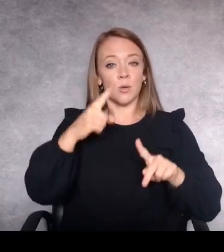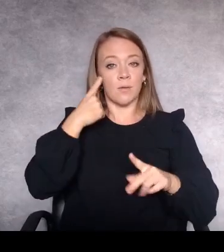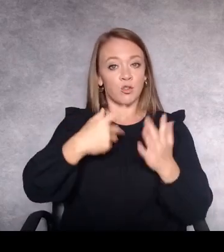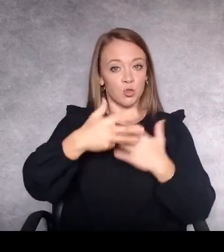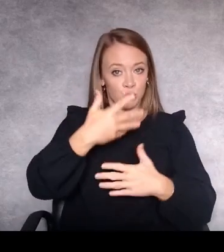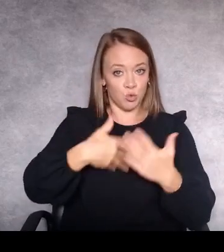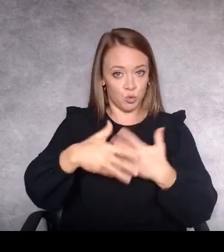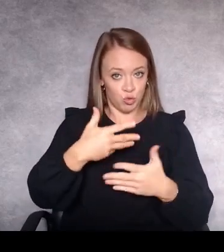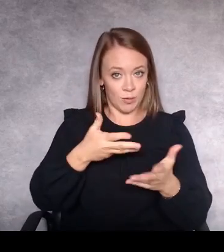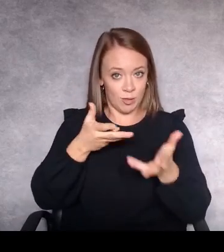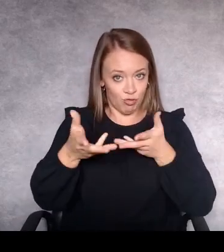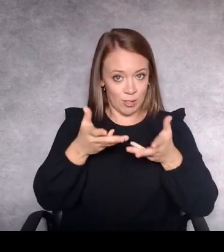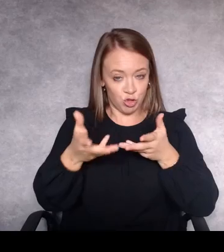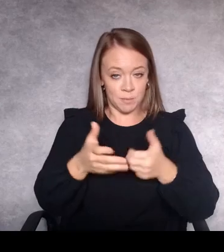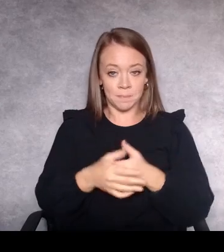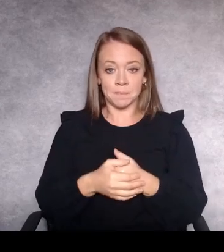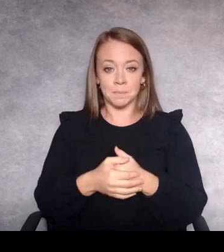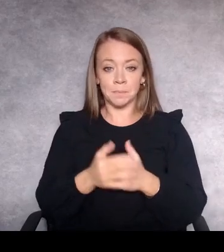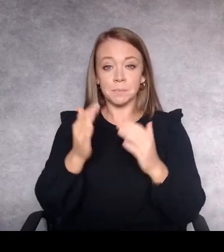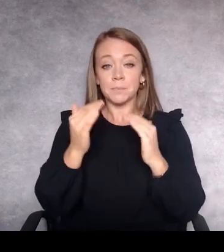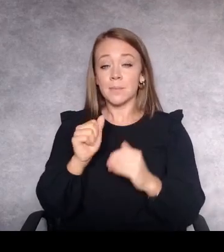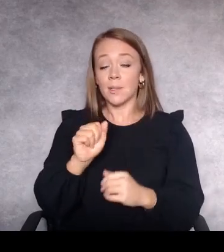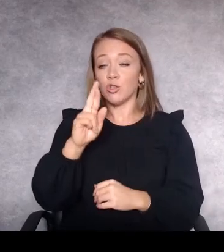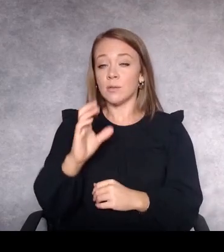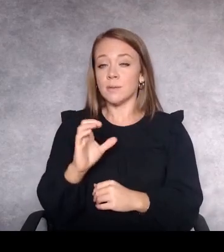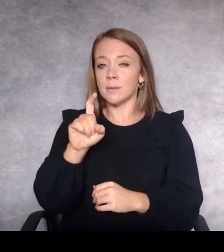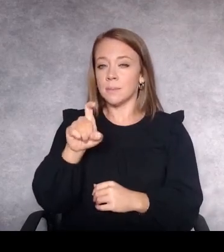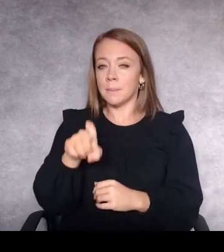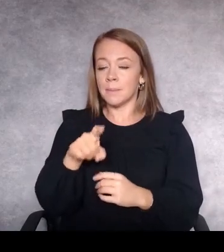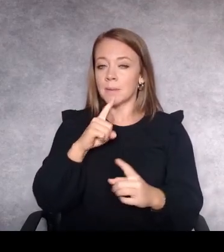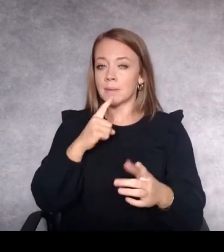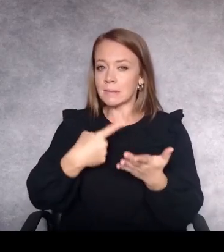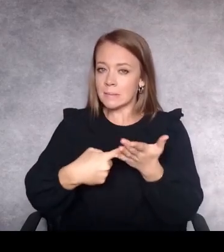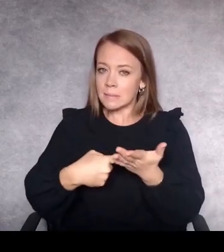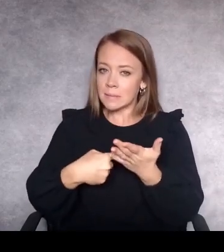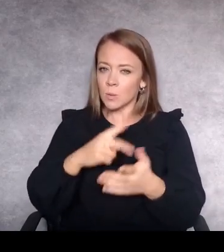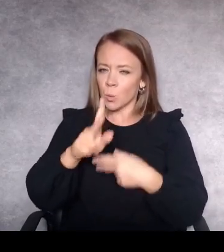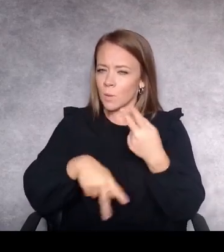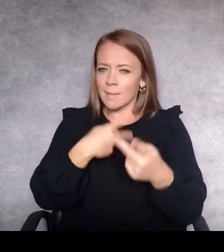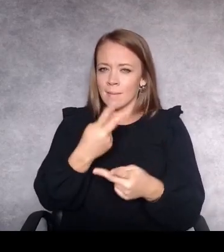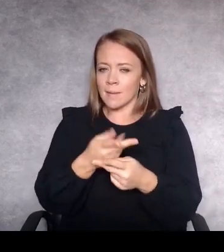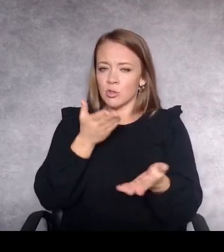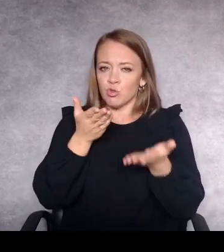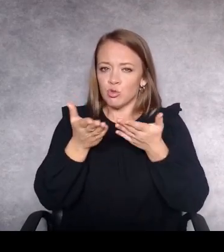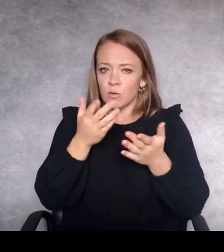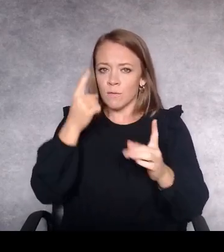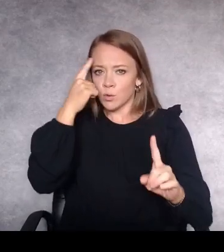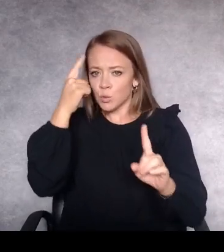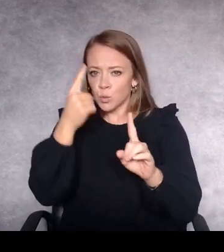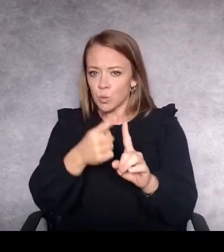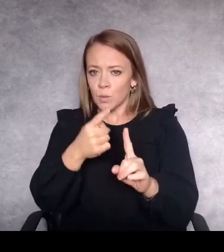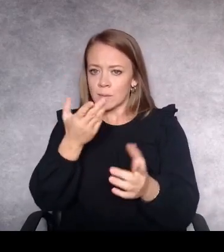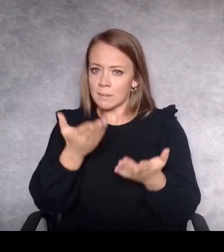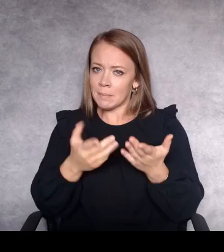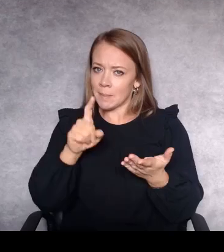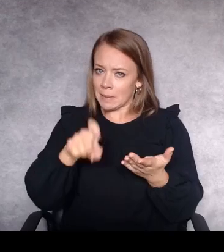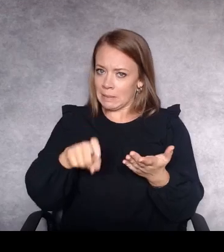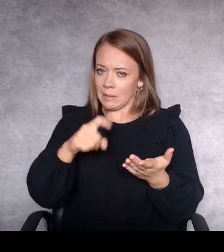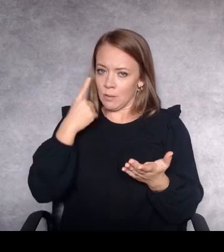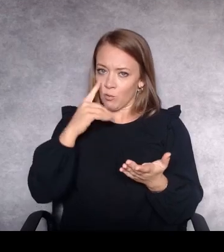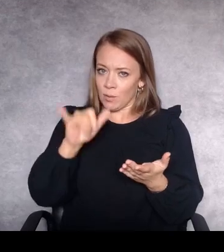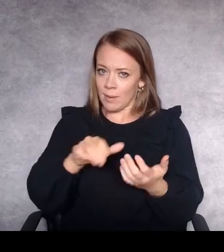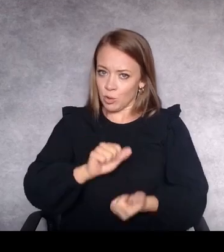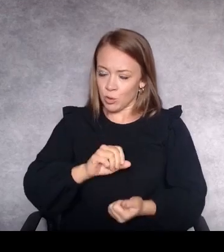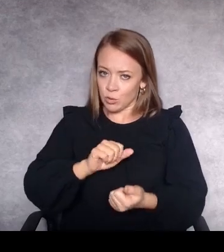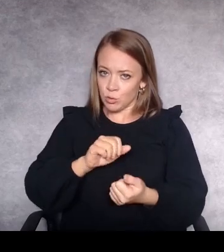interaction. The ARC should discuss what kinds of related services and goals that may be needed